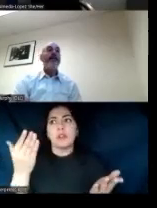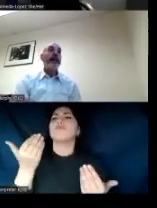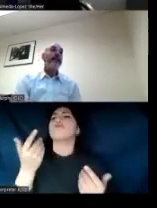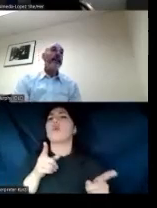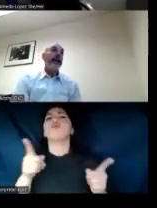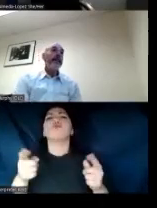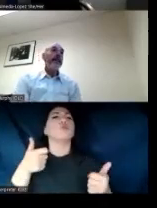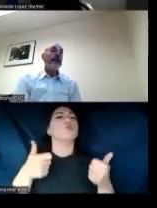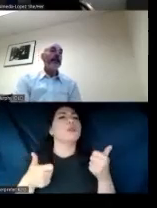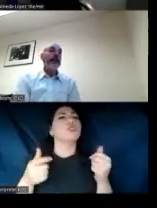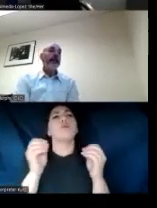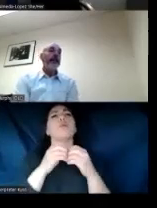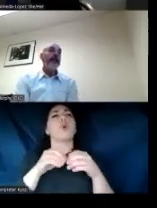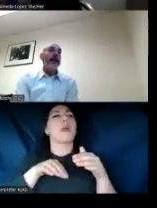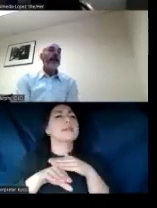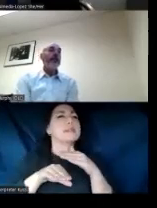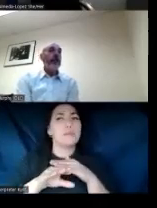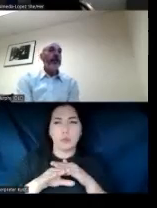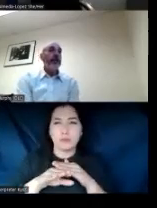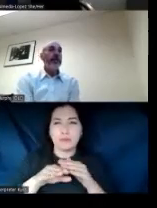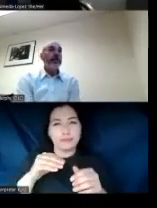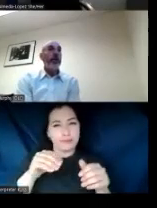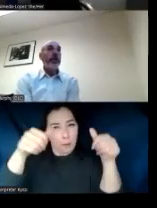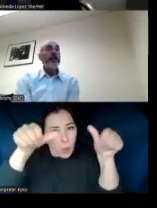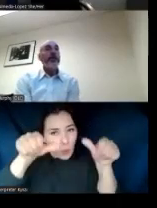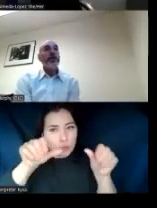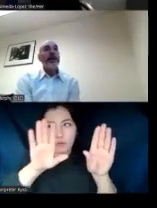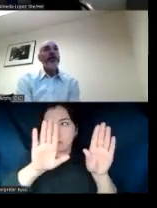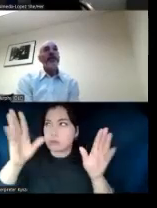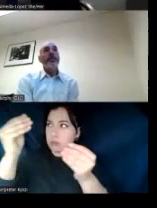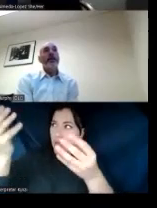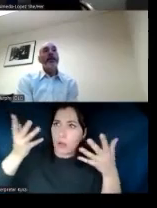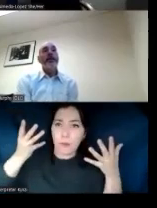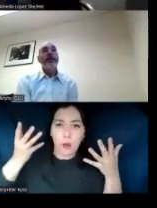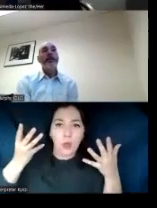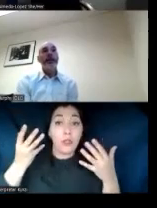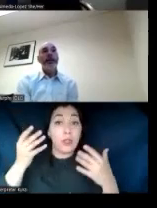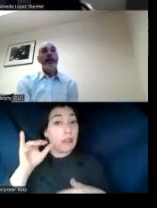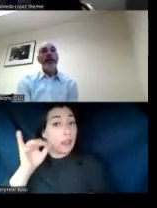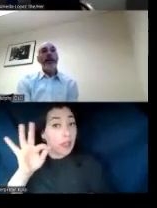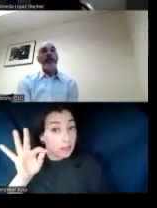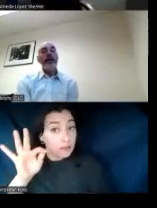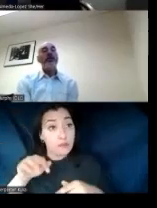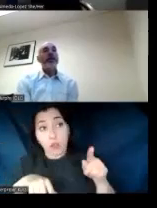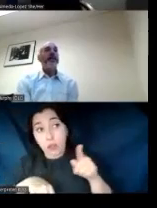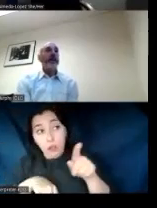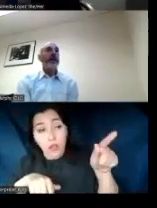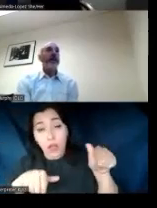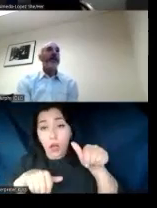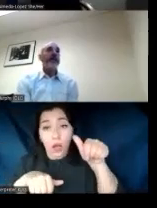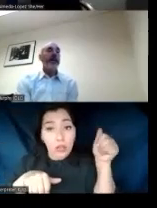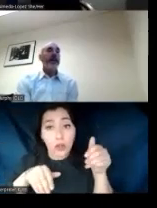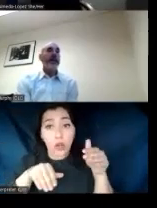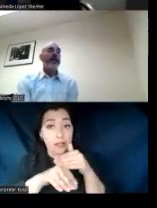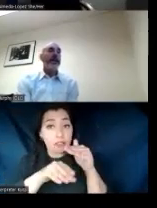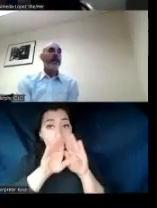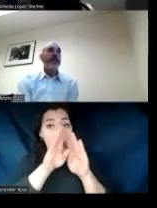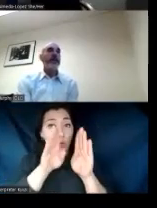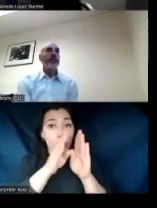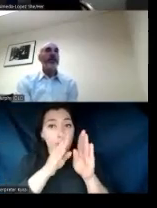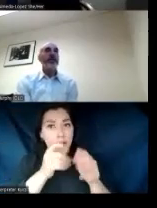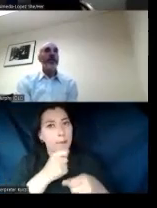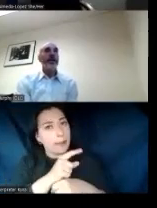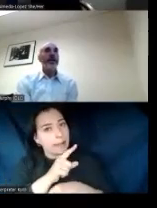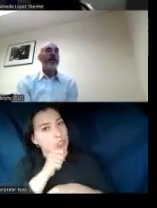And if that is the case, if there is an alternative, more accessible entrance being used, make sure that it's unlocked. I've